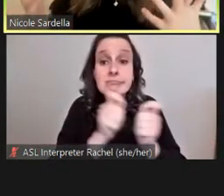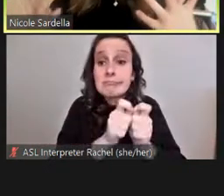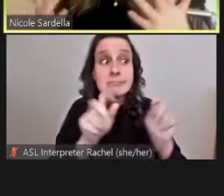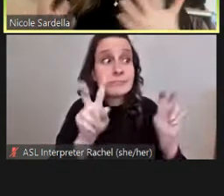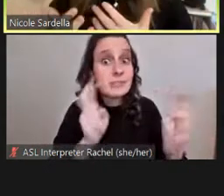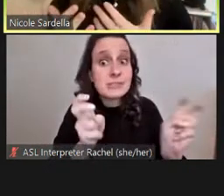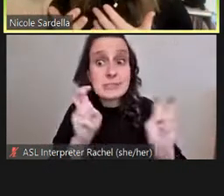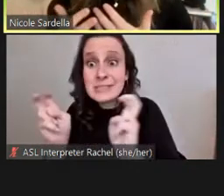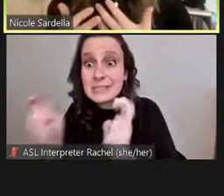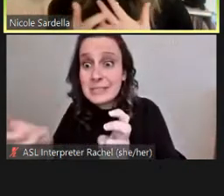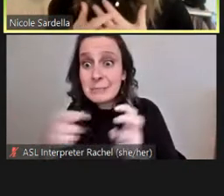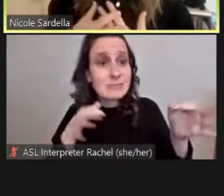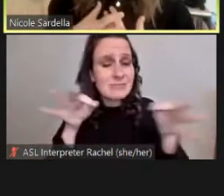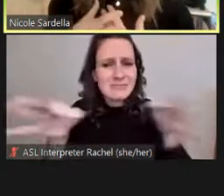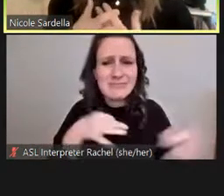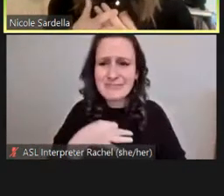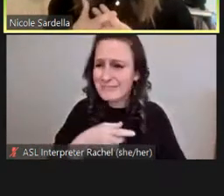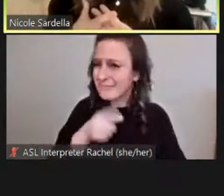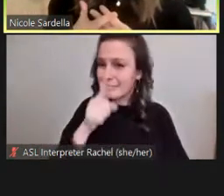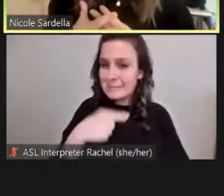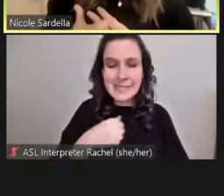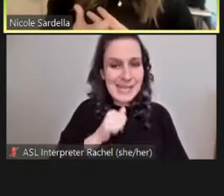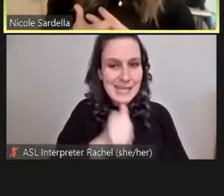the things that I describe. I